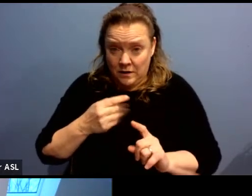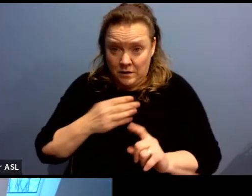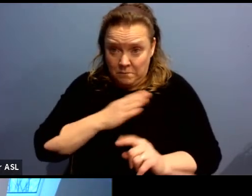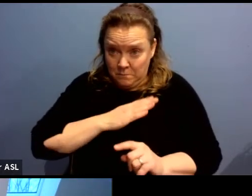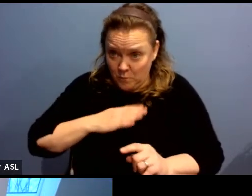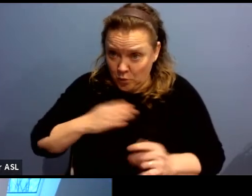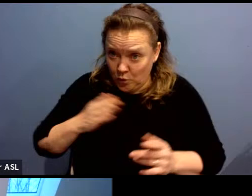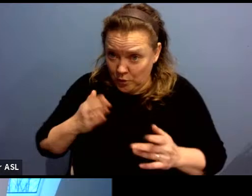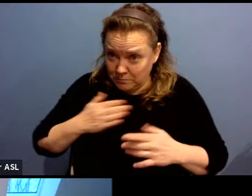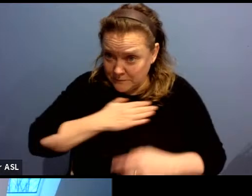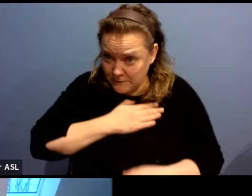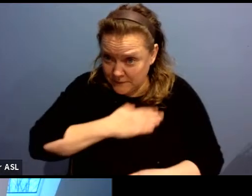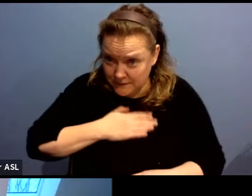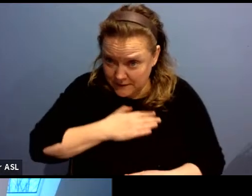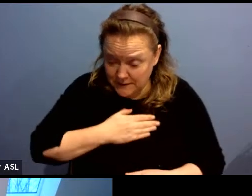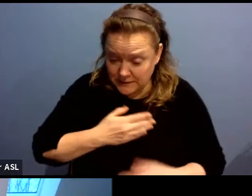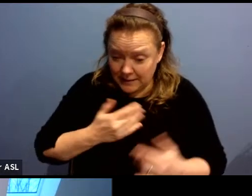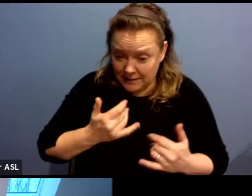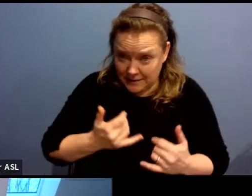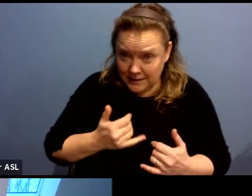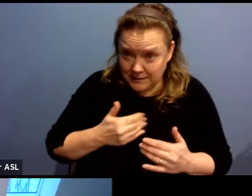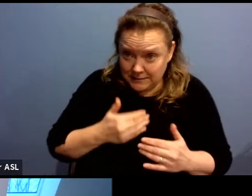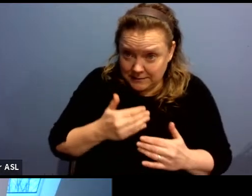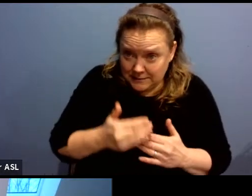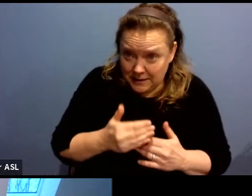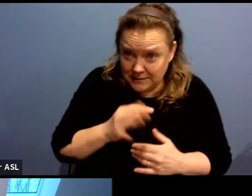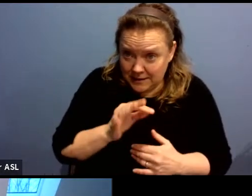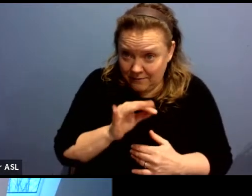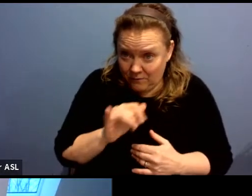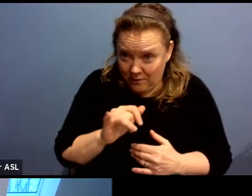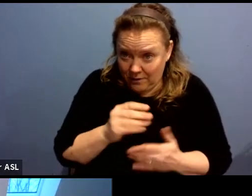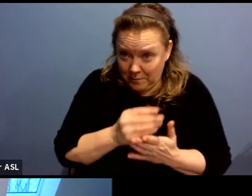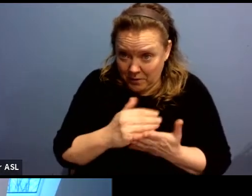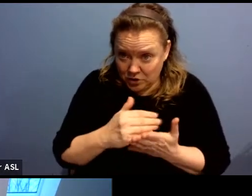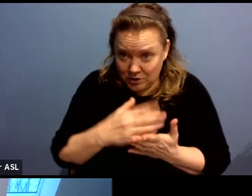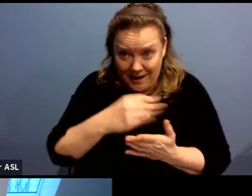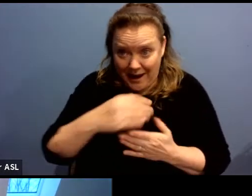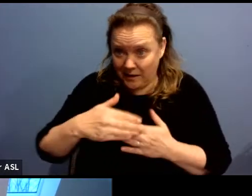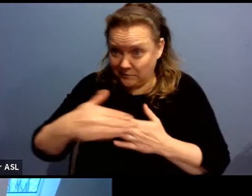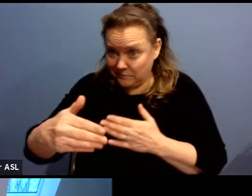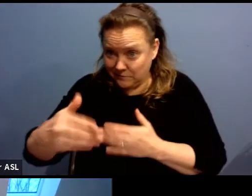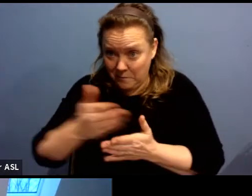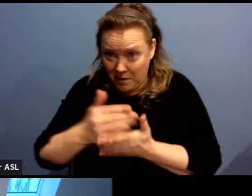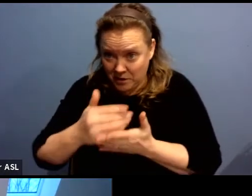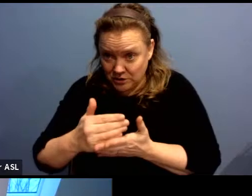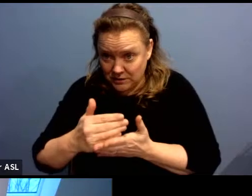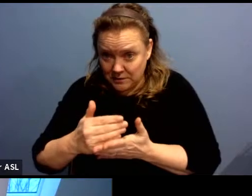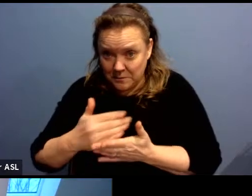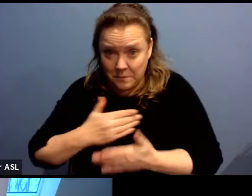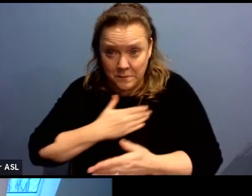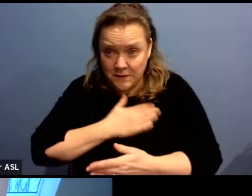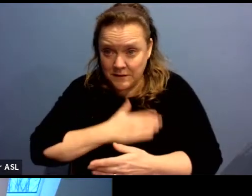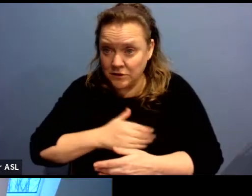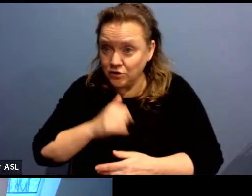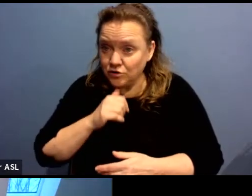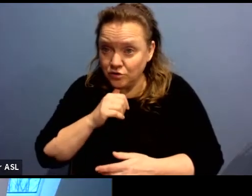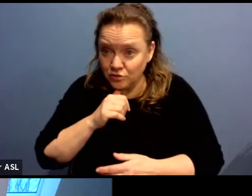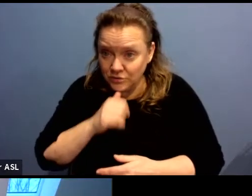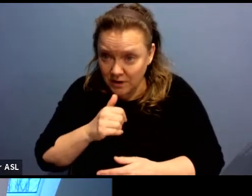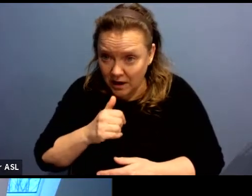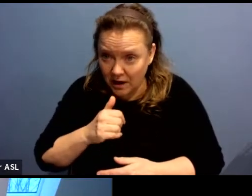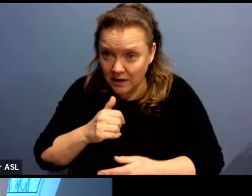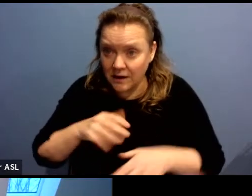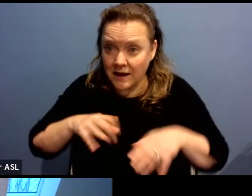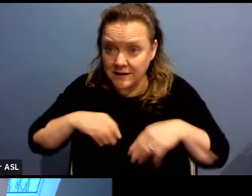year budget and in future budgetary considerations, reject any plans to name stations after